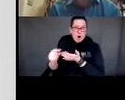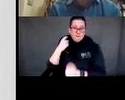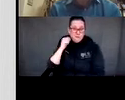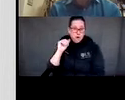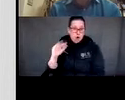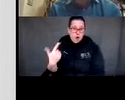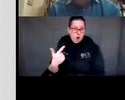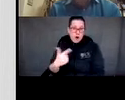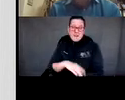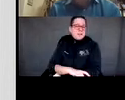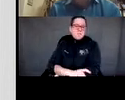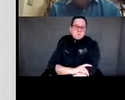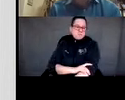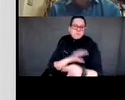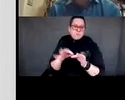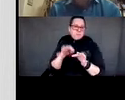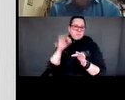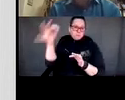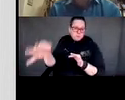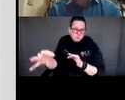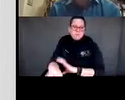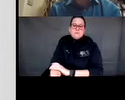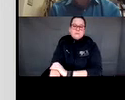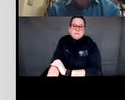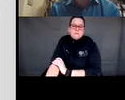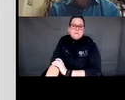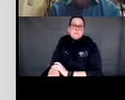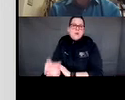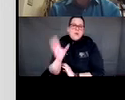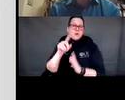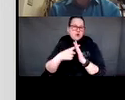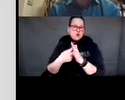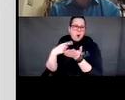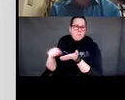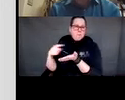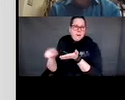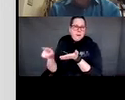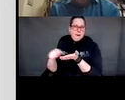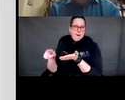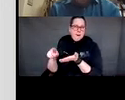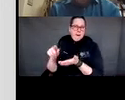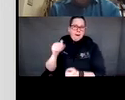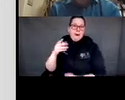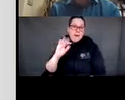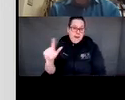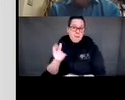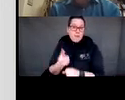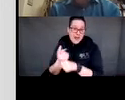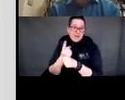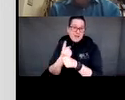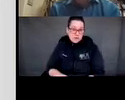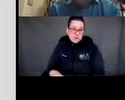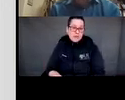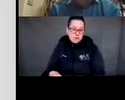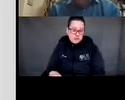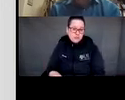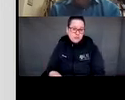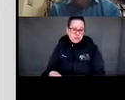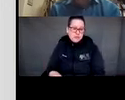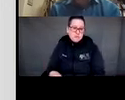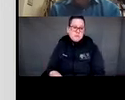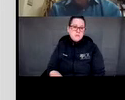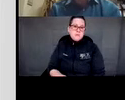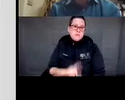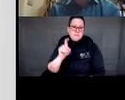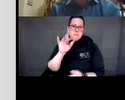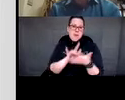August. That has since been changed so that we don't have to start repaying that actually until April of 21, and then fully repay that in